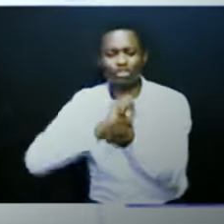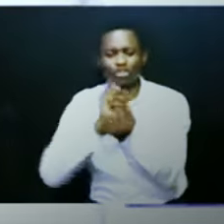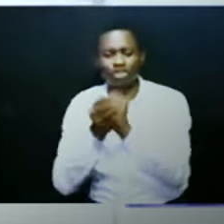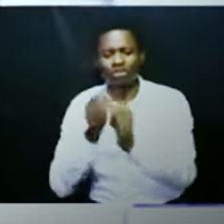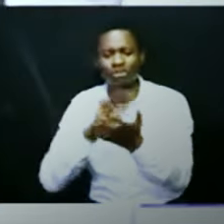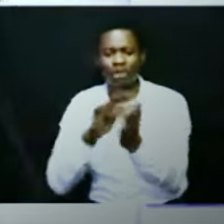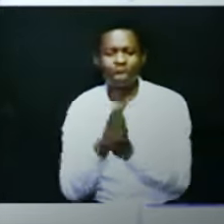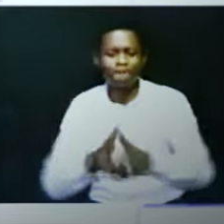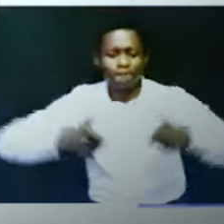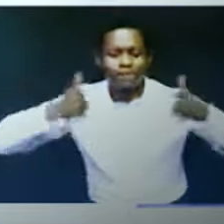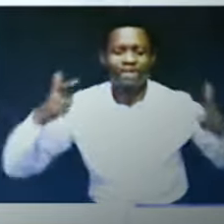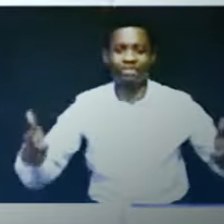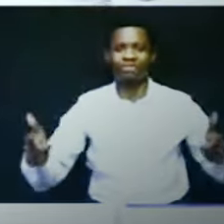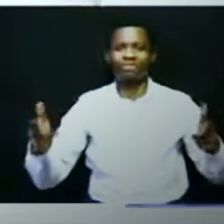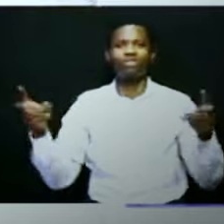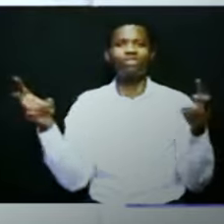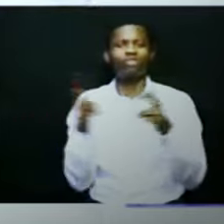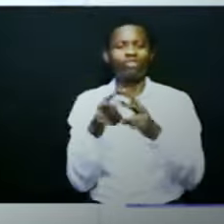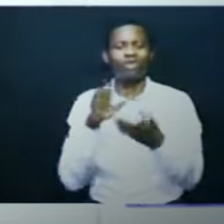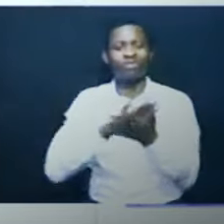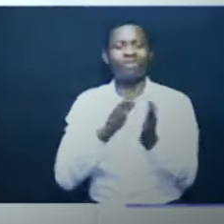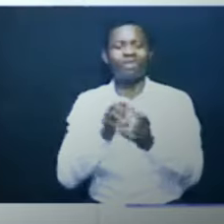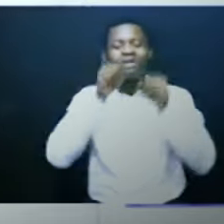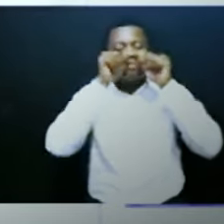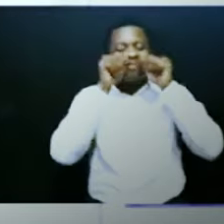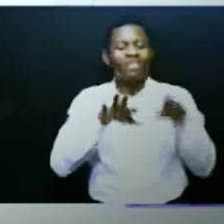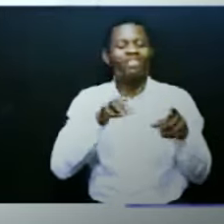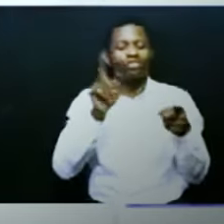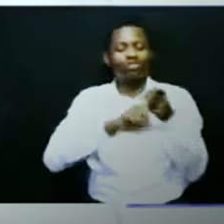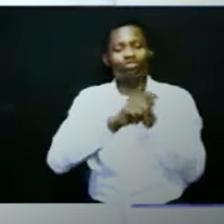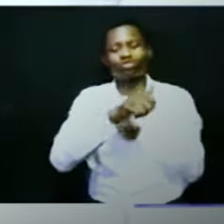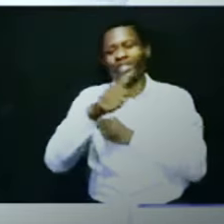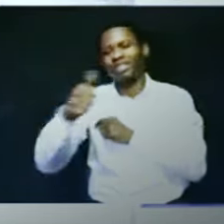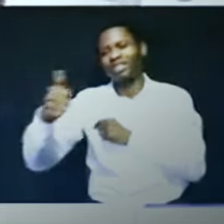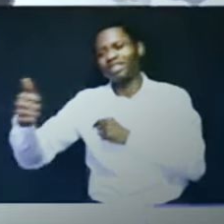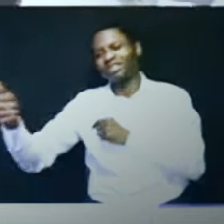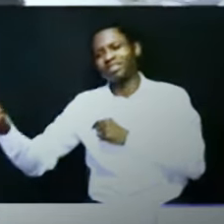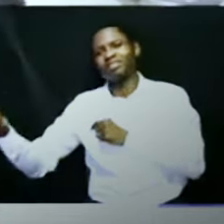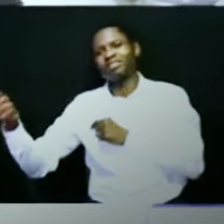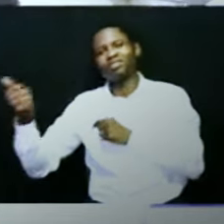Na odia ye adiketwa. So that they become a blessing to